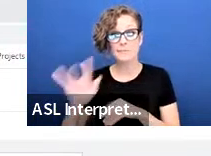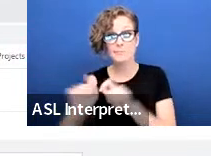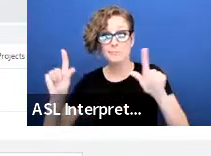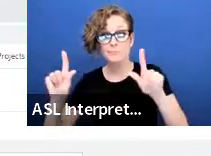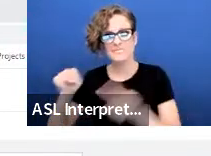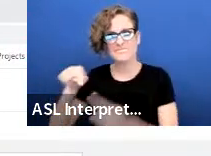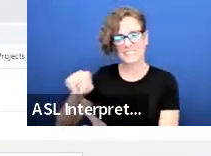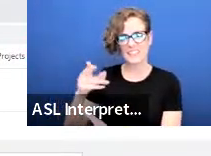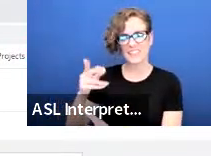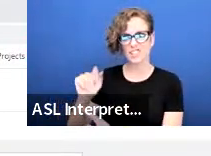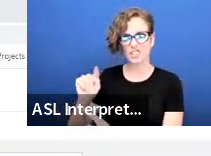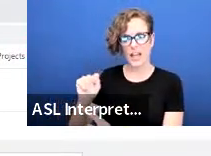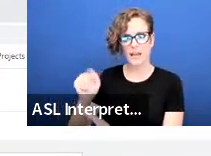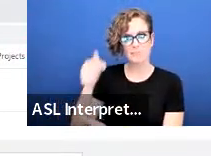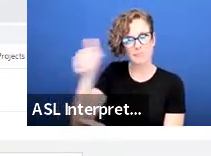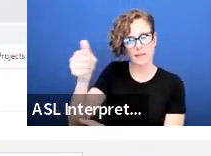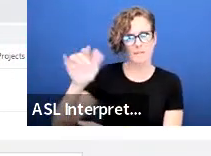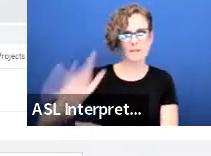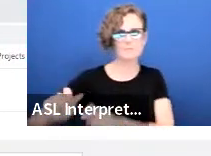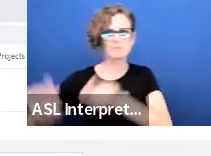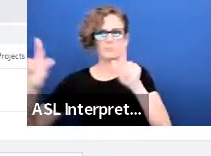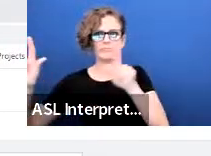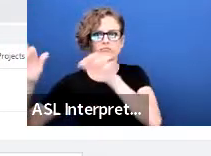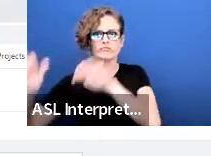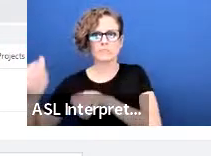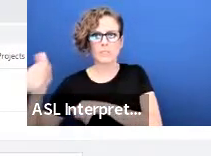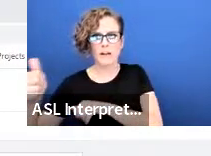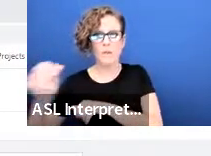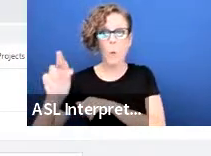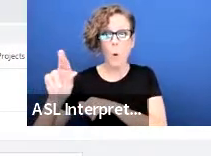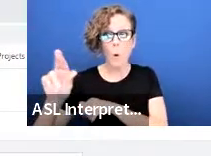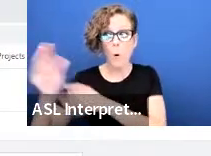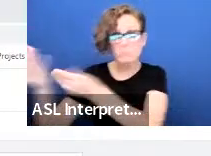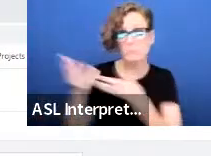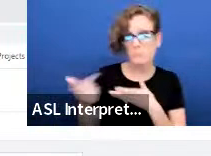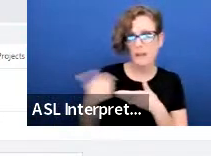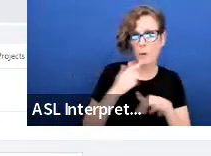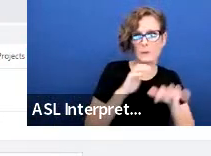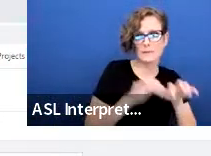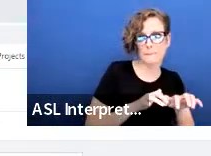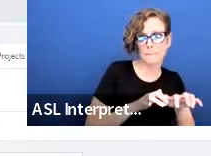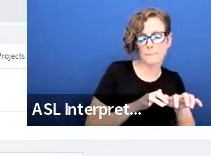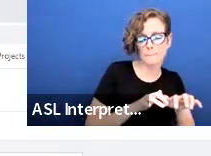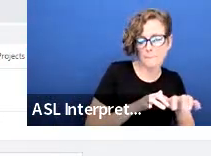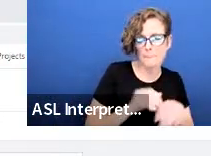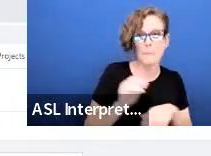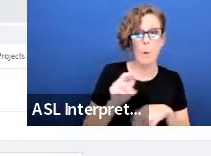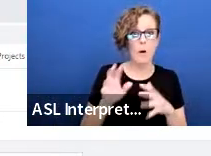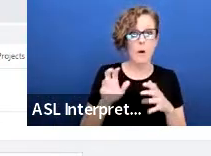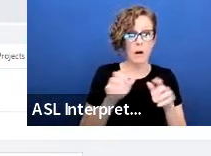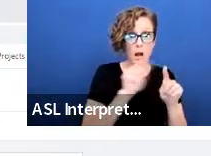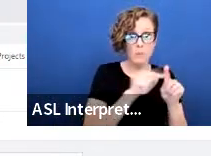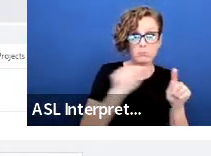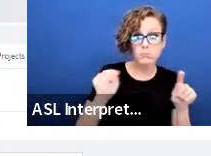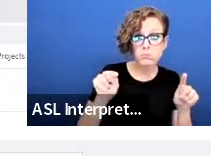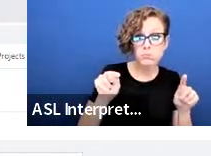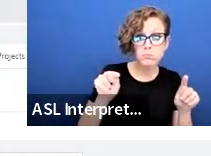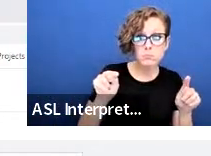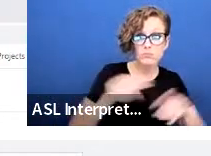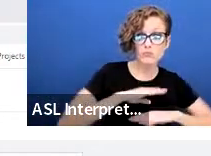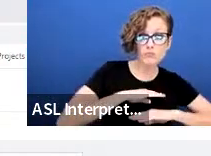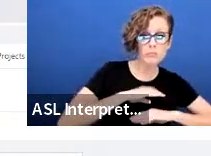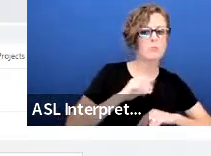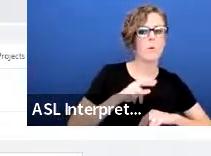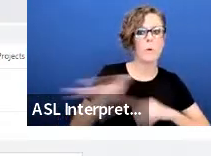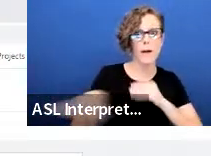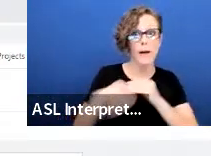computer. Otherwise, I can just type in notes if you have comments on any of these things, or if we want to add more sticky notes, I can do that